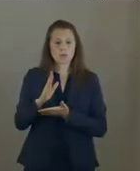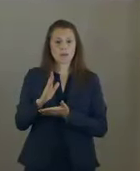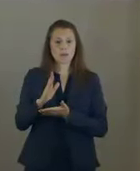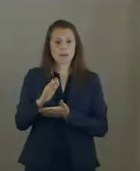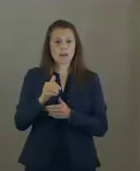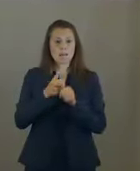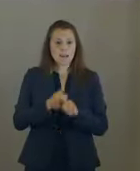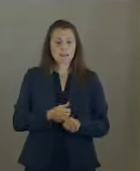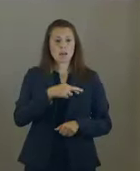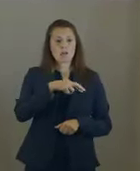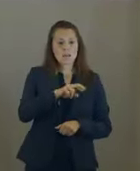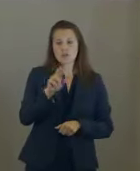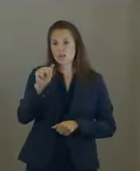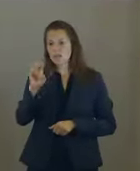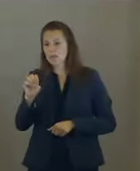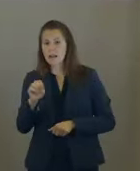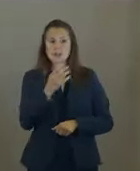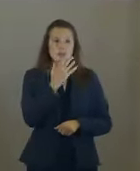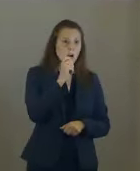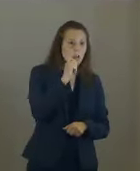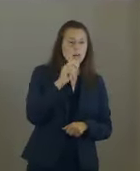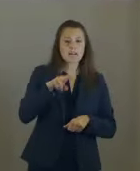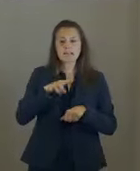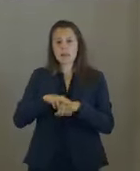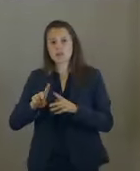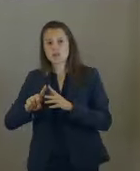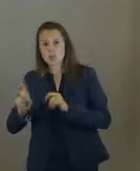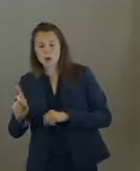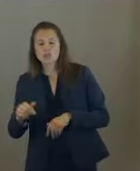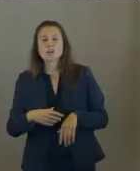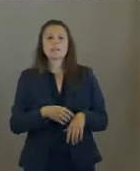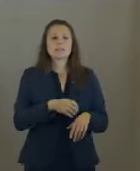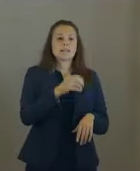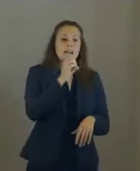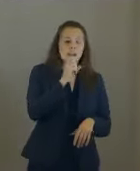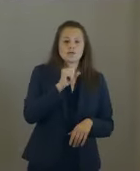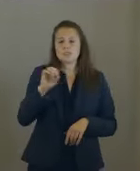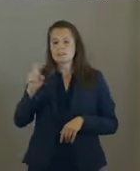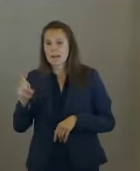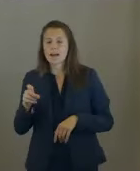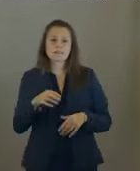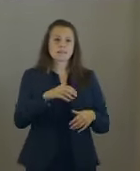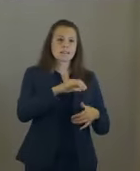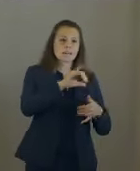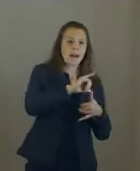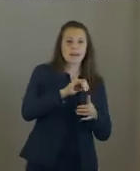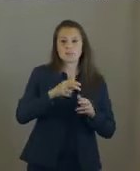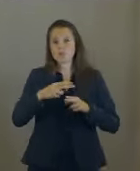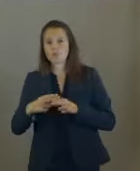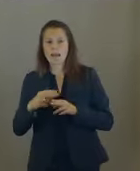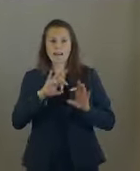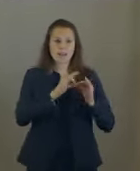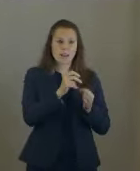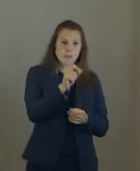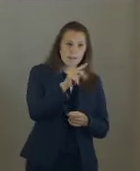based upon religion, race, color, national origin, age, sex, height, weight, familial status,